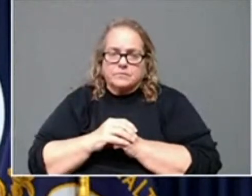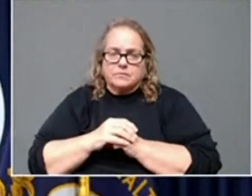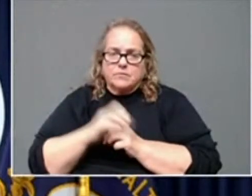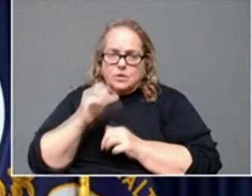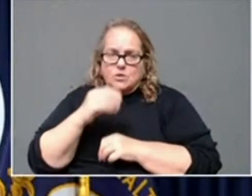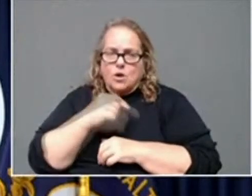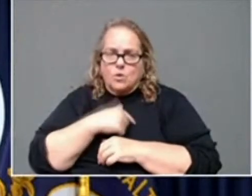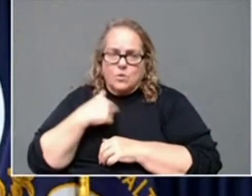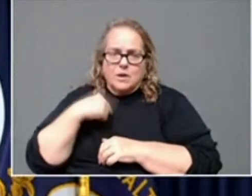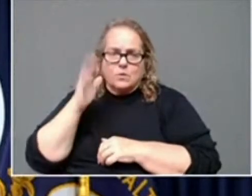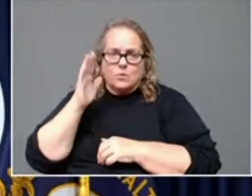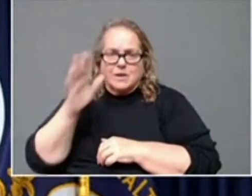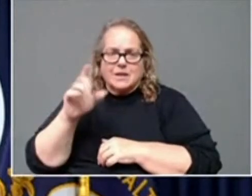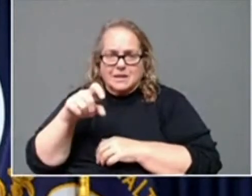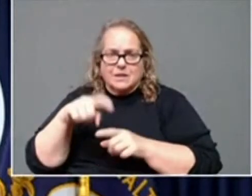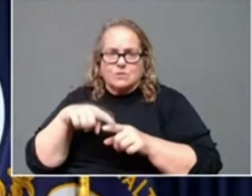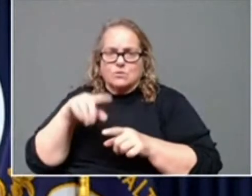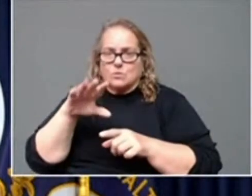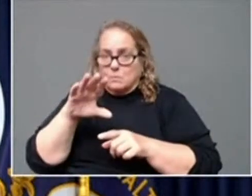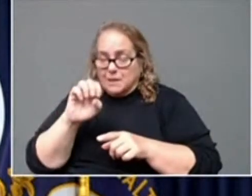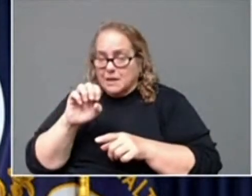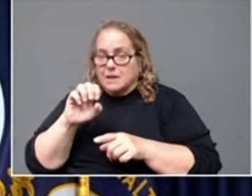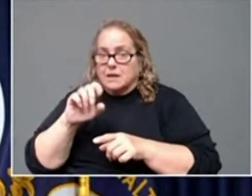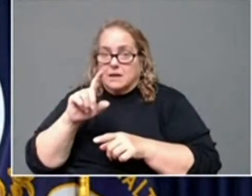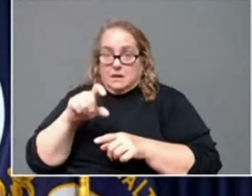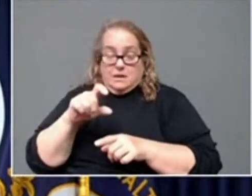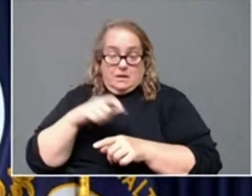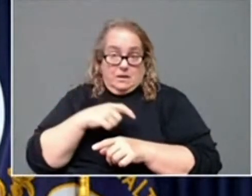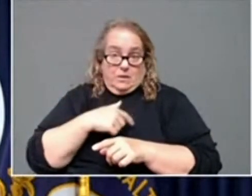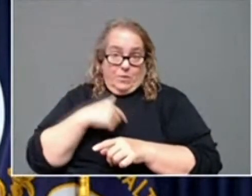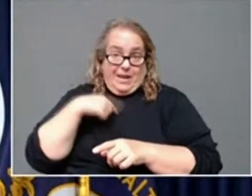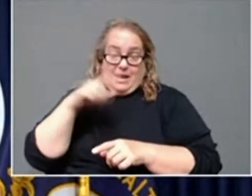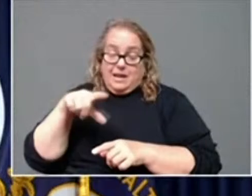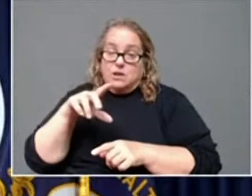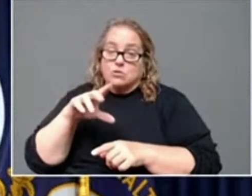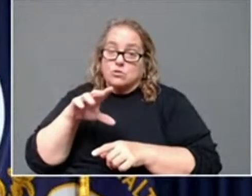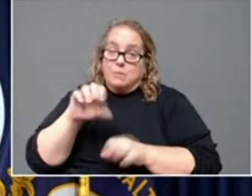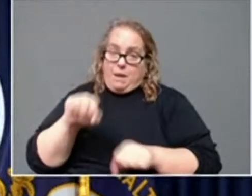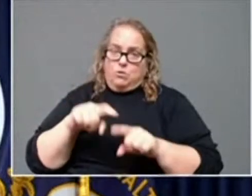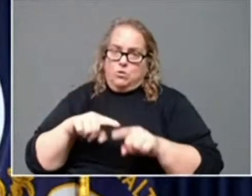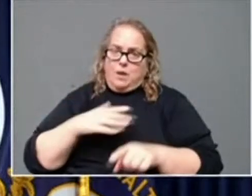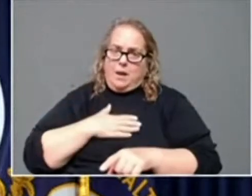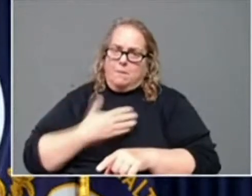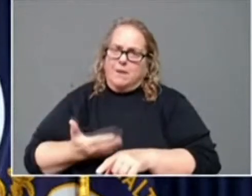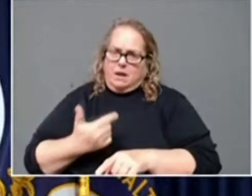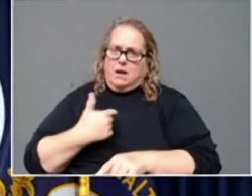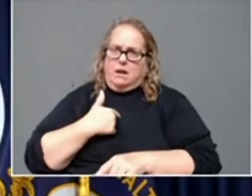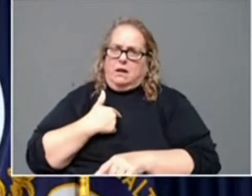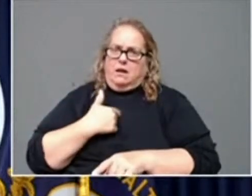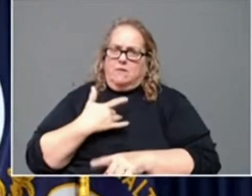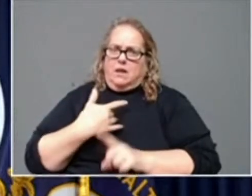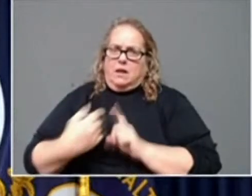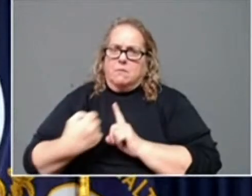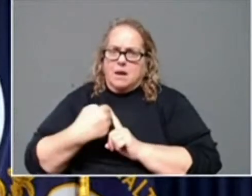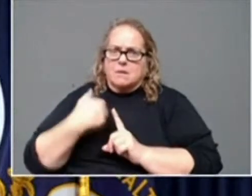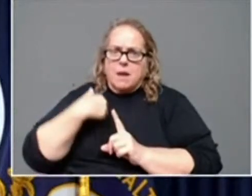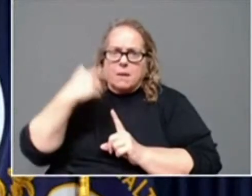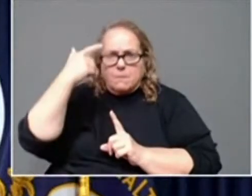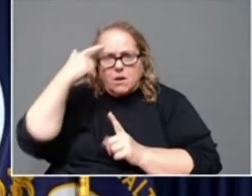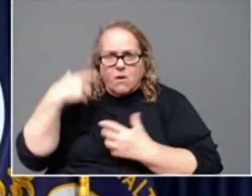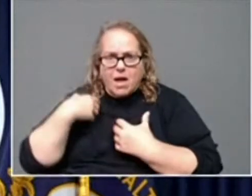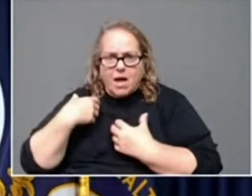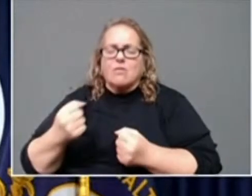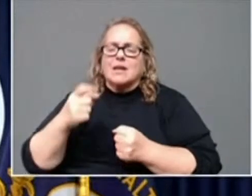to be vulnerable enough to admit that this has really impacted our mental health as